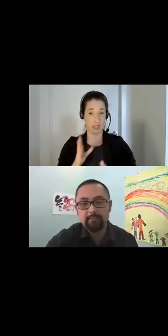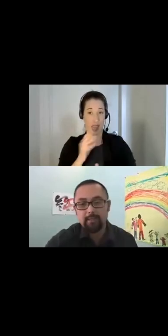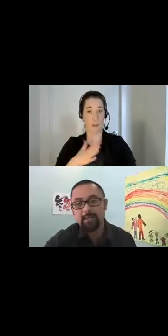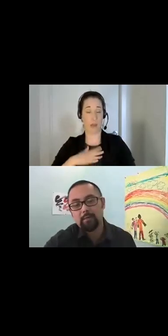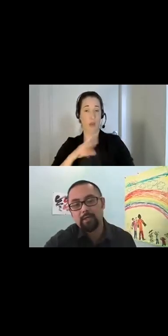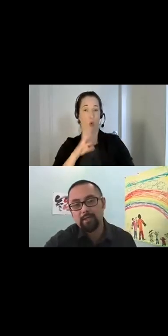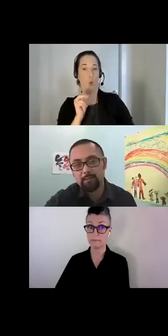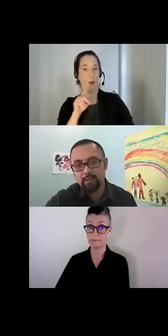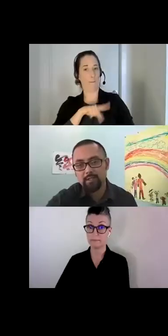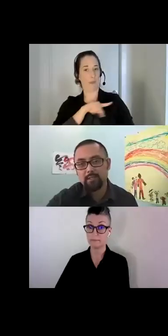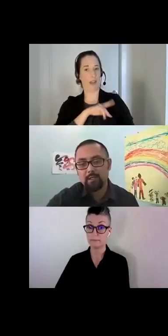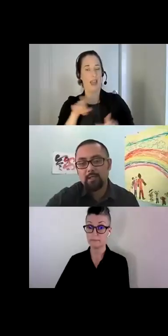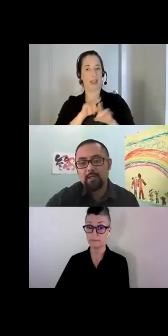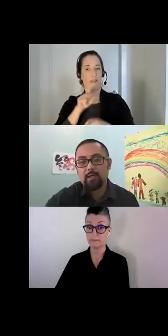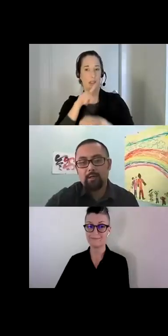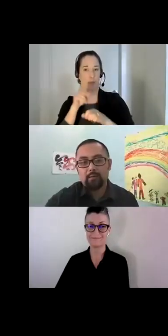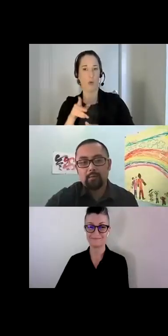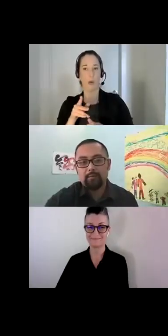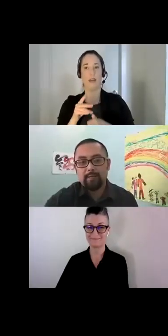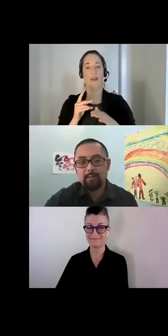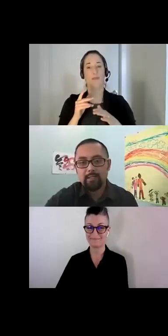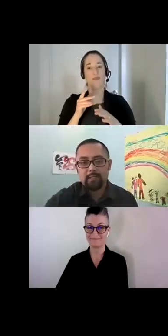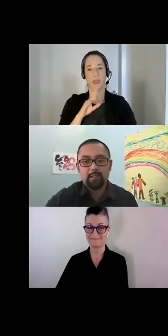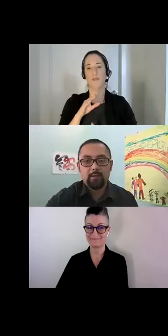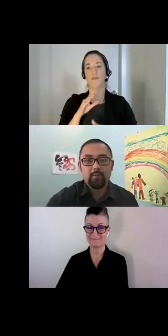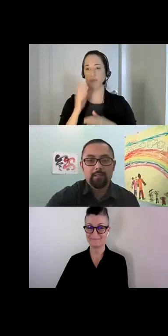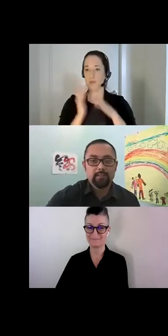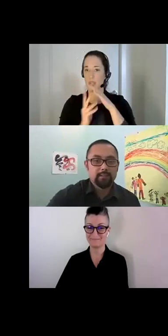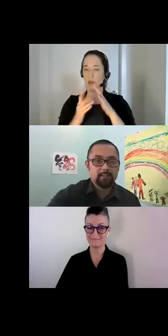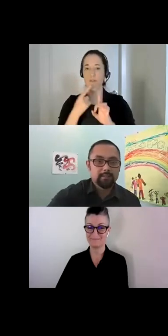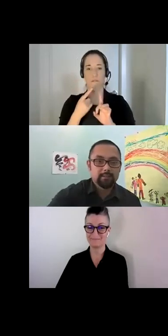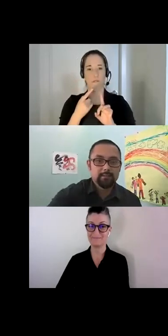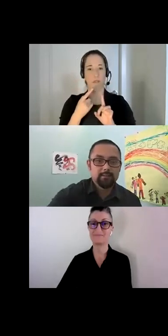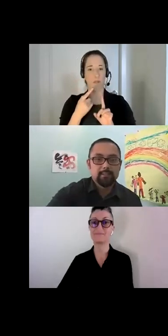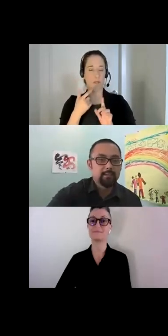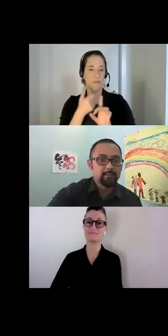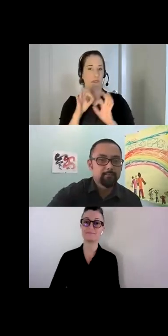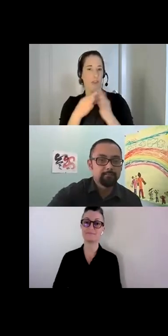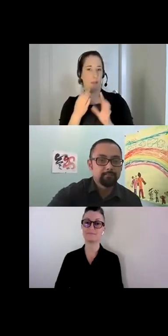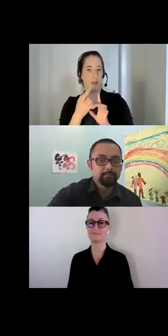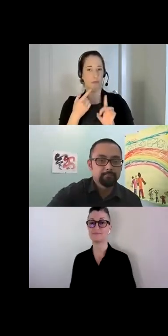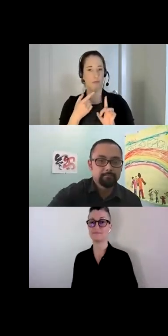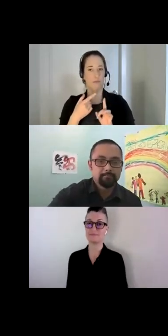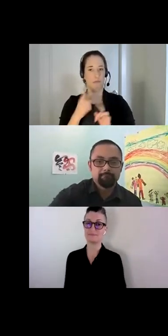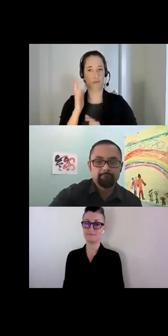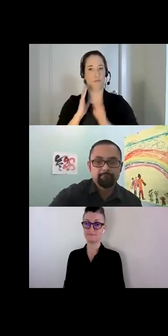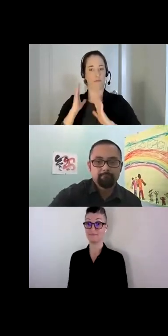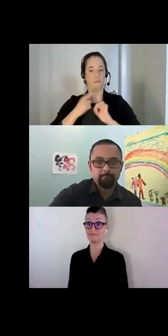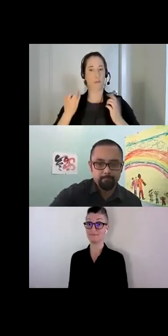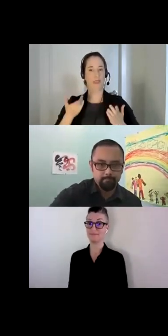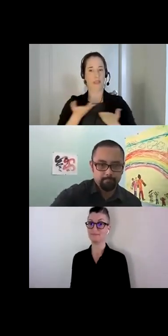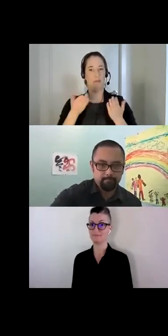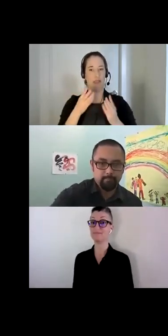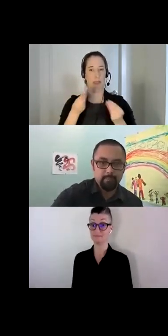as a Filipino-American immigrant with a family who are indigenous to these lands.